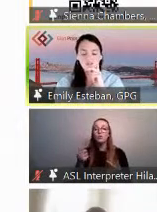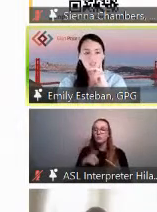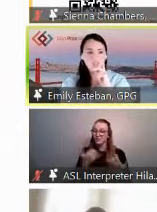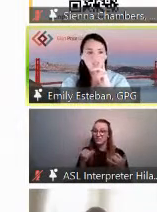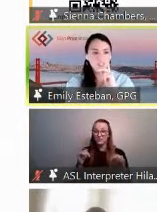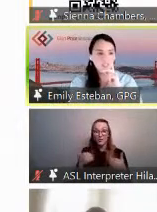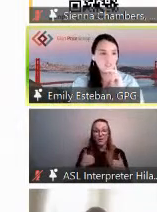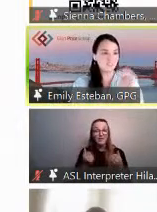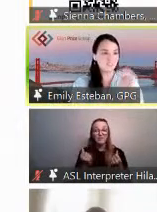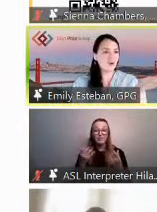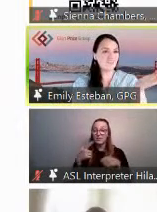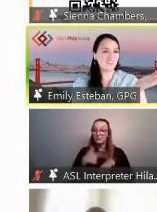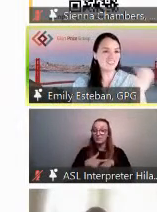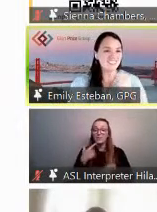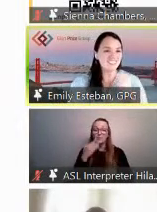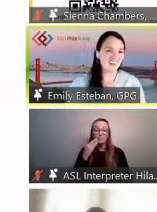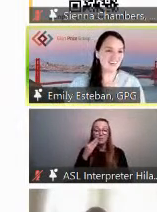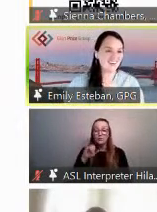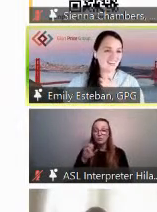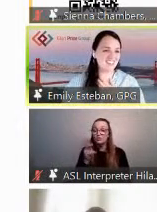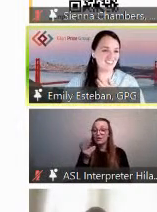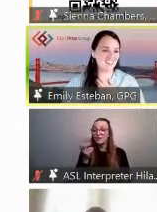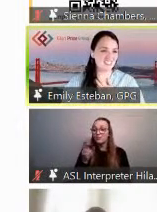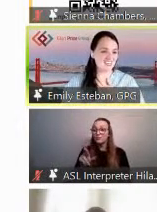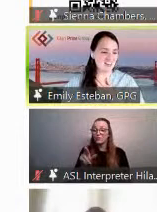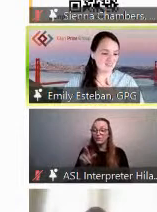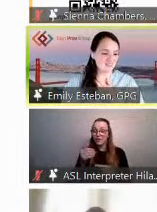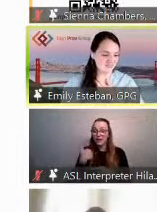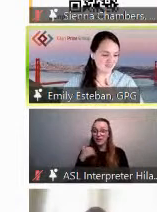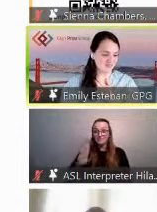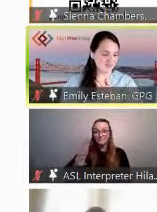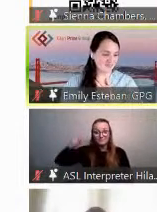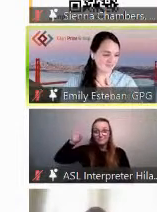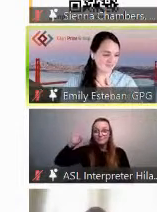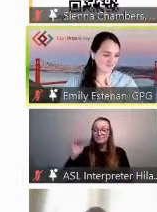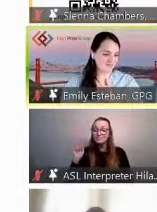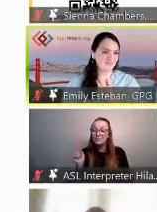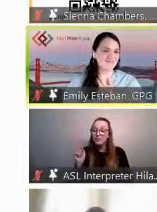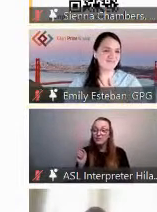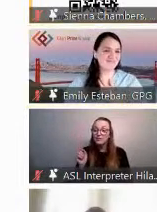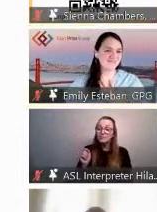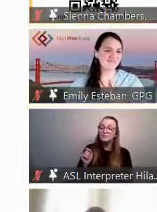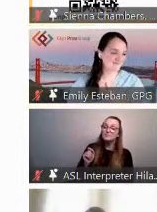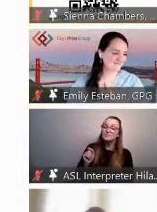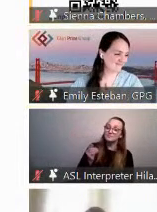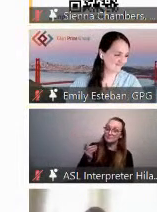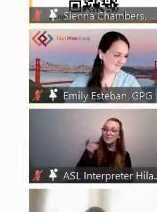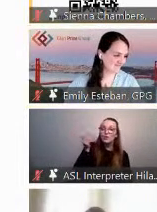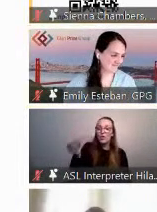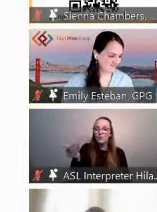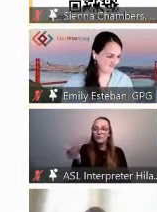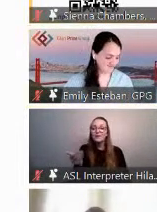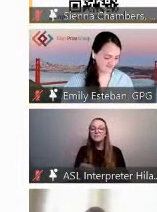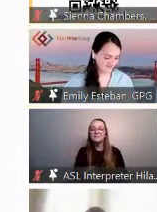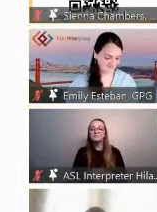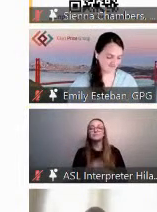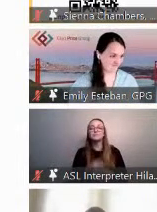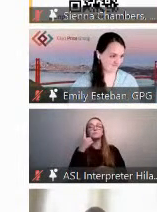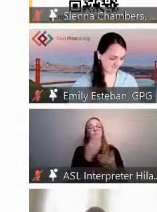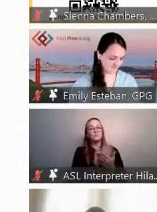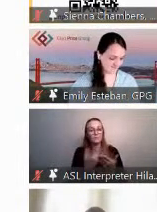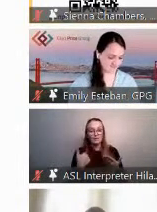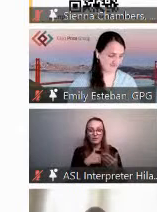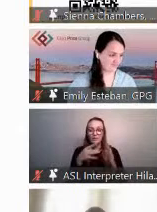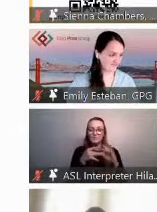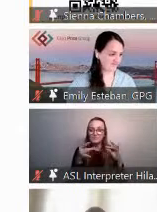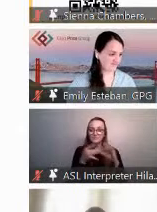had your hand raised earlier. Oh, there she is. All right, go ahead, Jennifer, take it away. One thing that we're kind of talking about in the